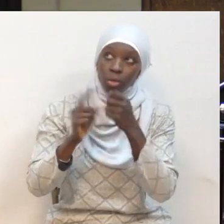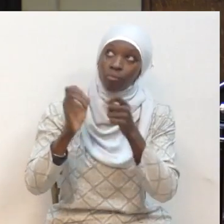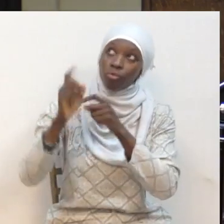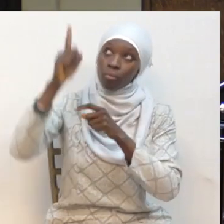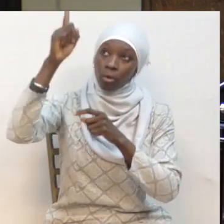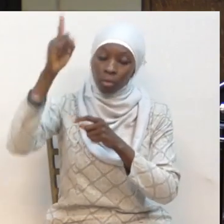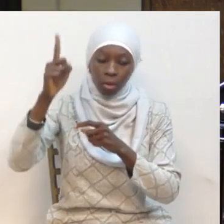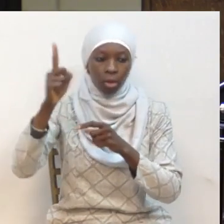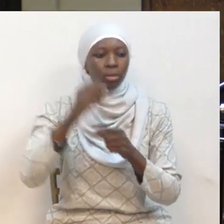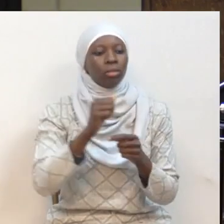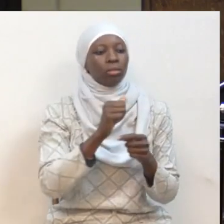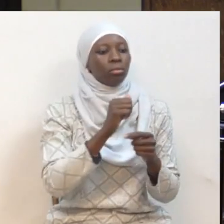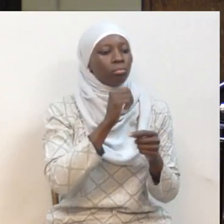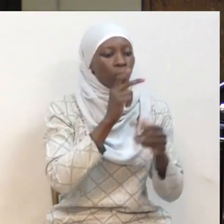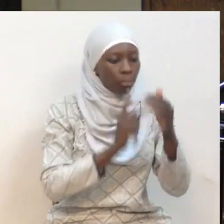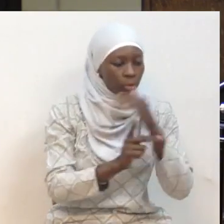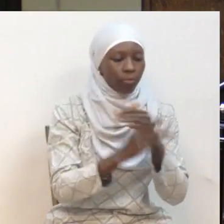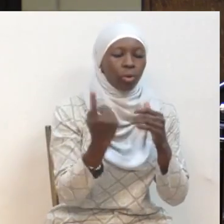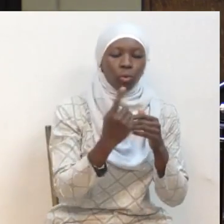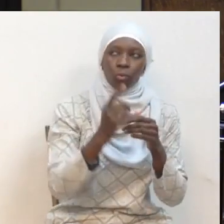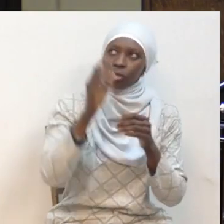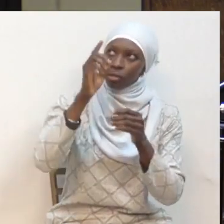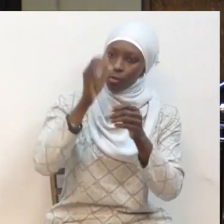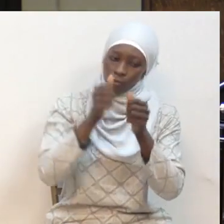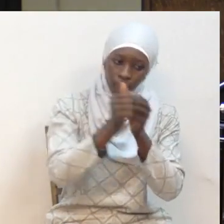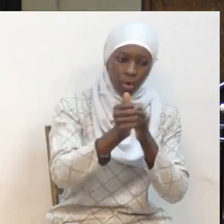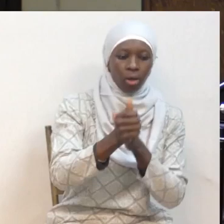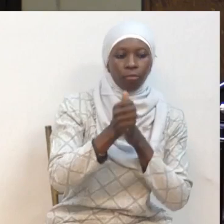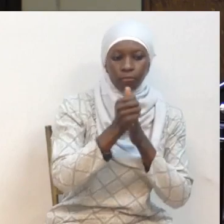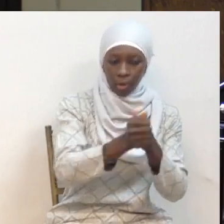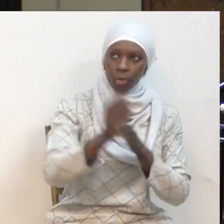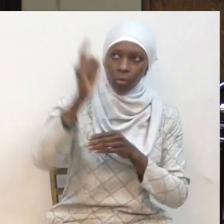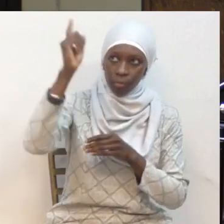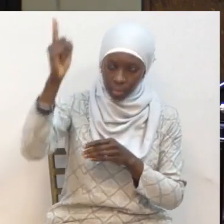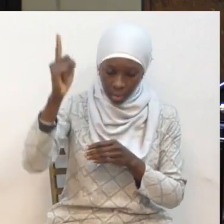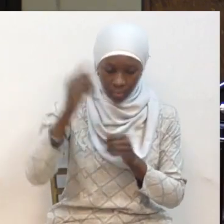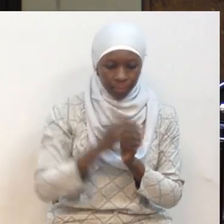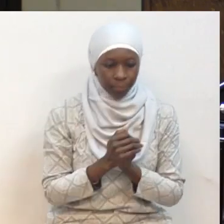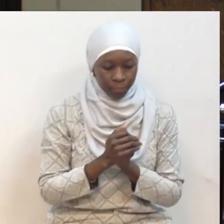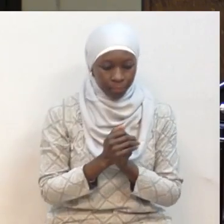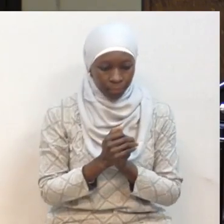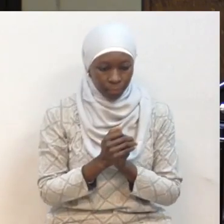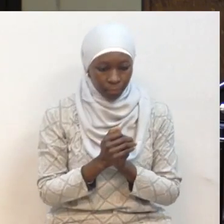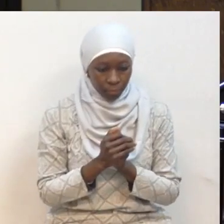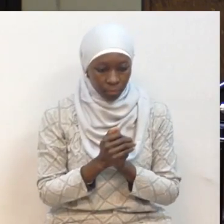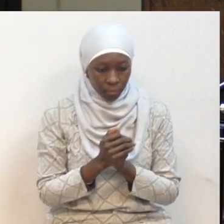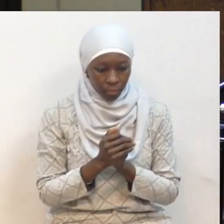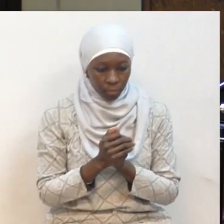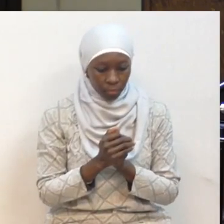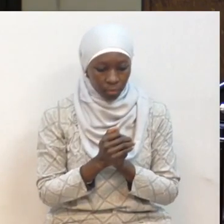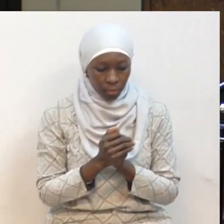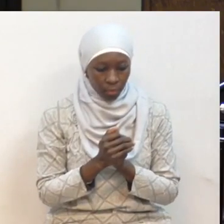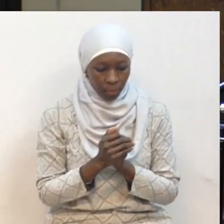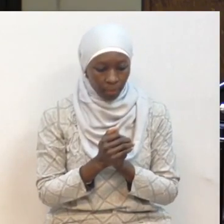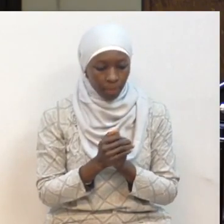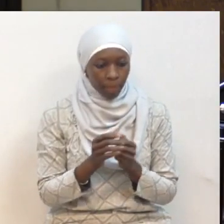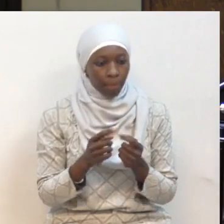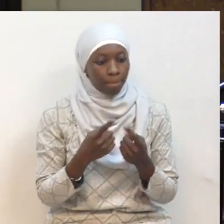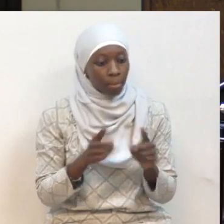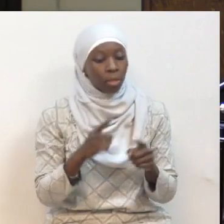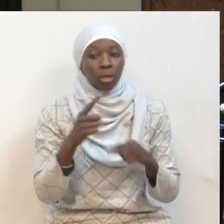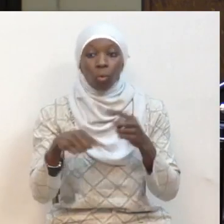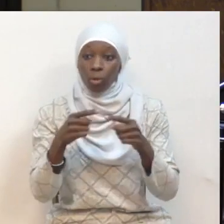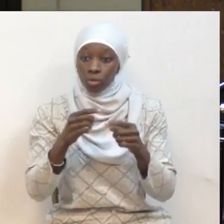the issue that he did not ignore it completely either. He answered the companions as